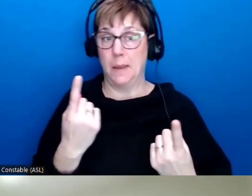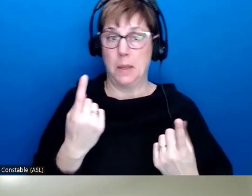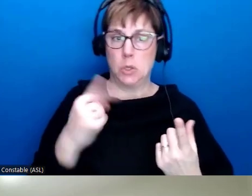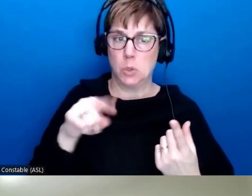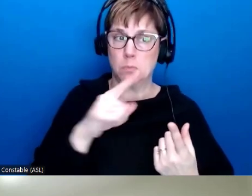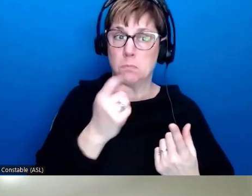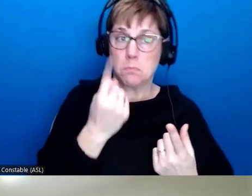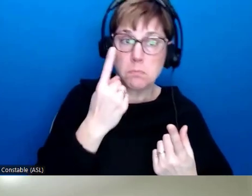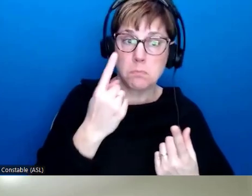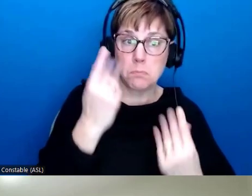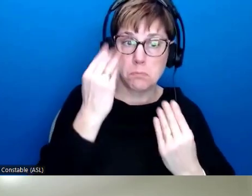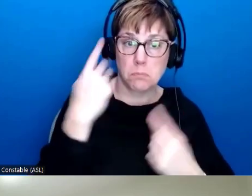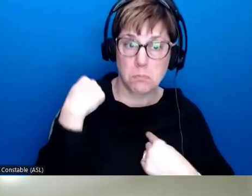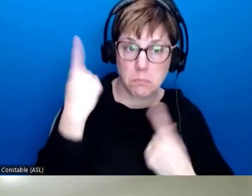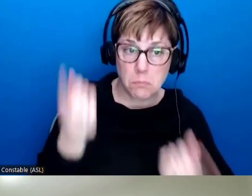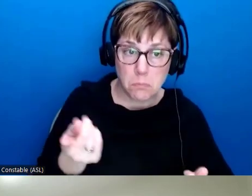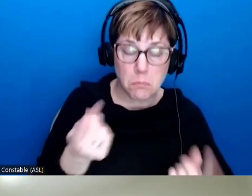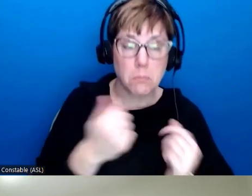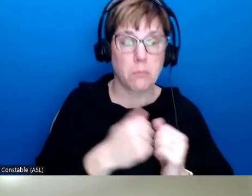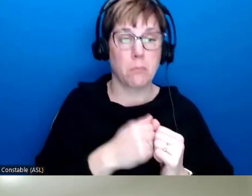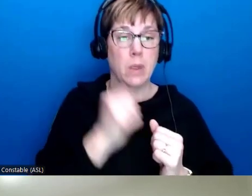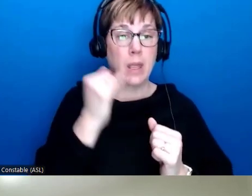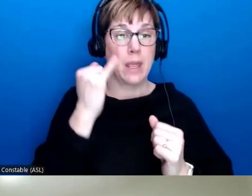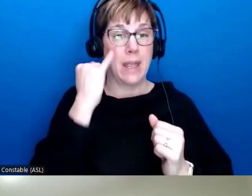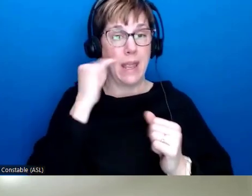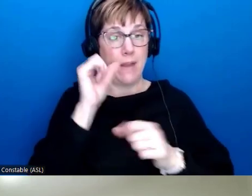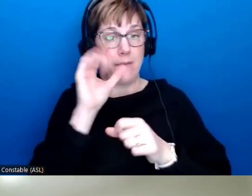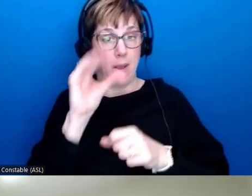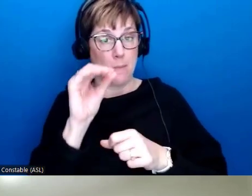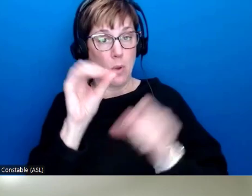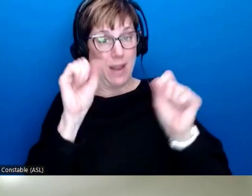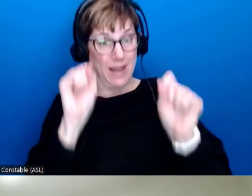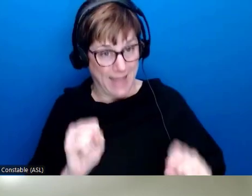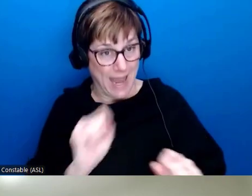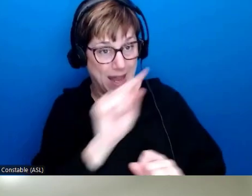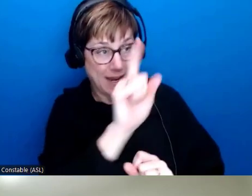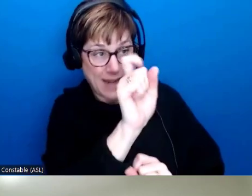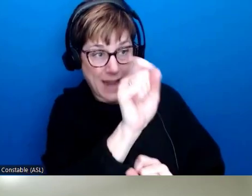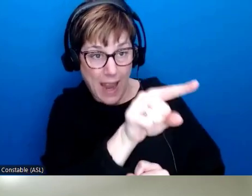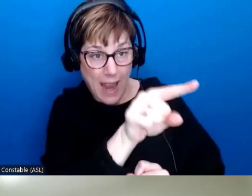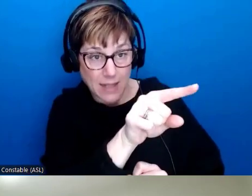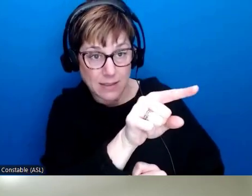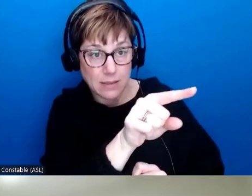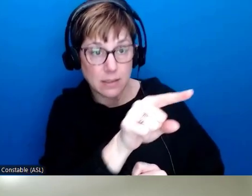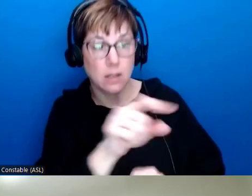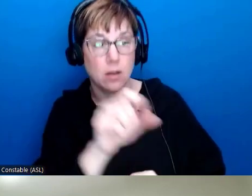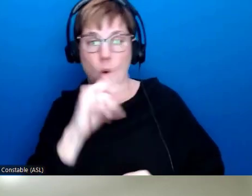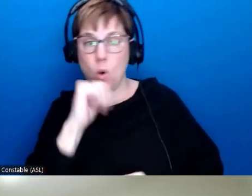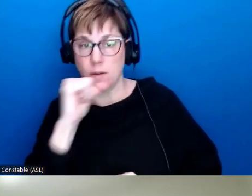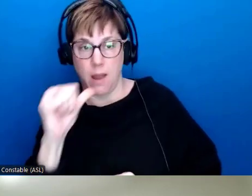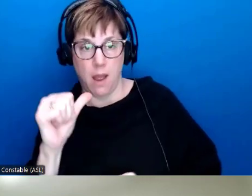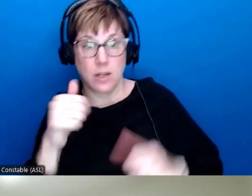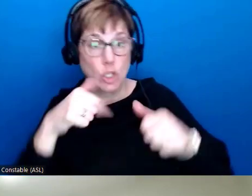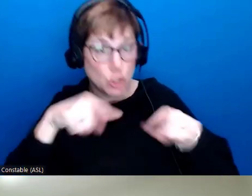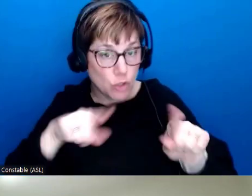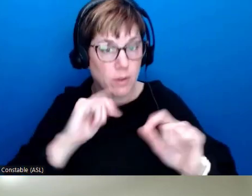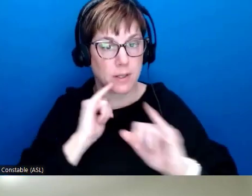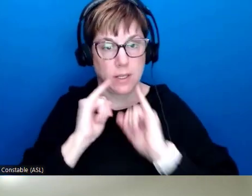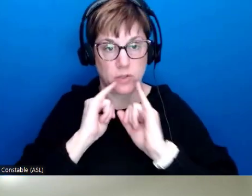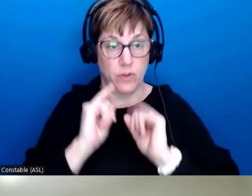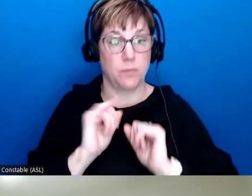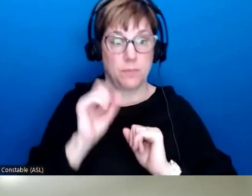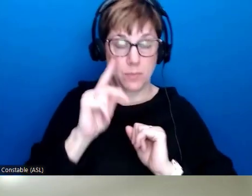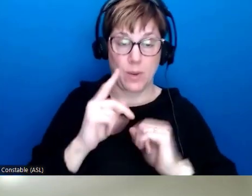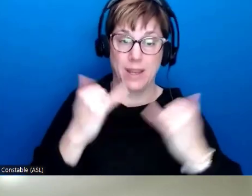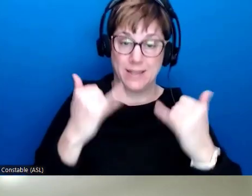about whether a question is permissible or not for an employer to ask during the job interview setting. So if we can go ahead